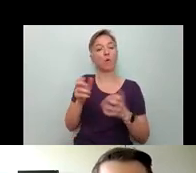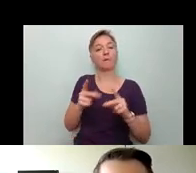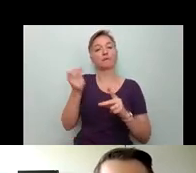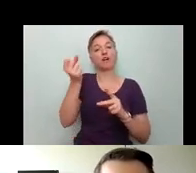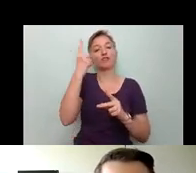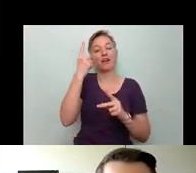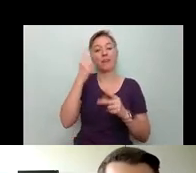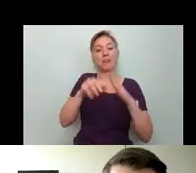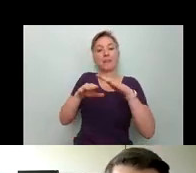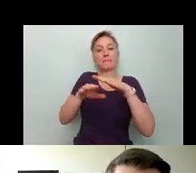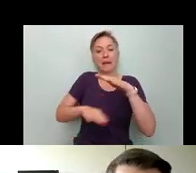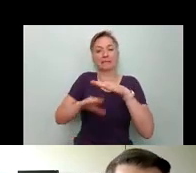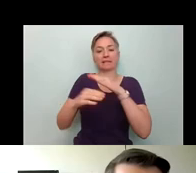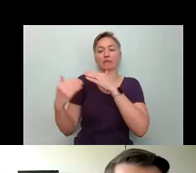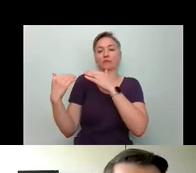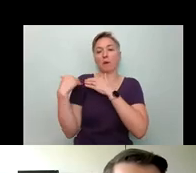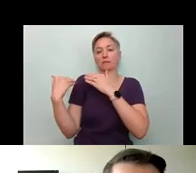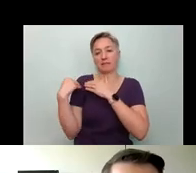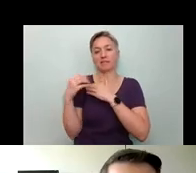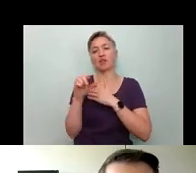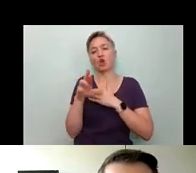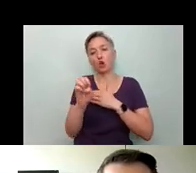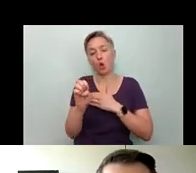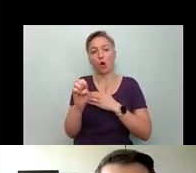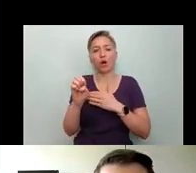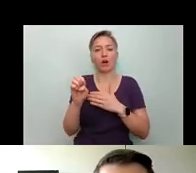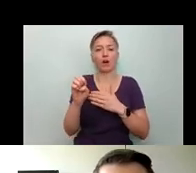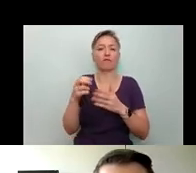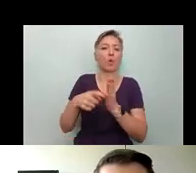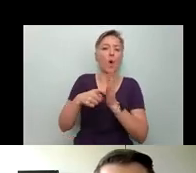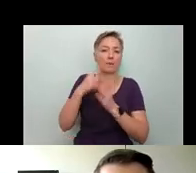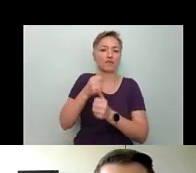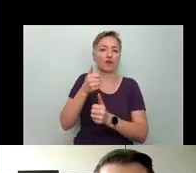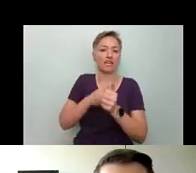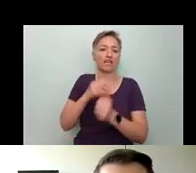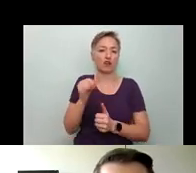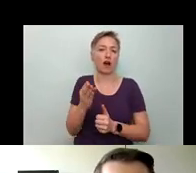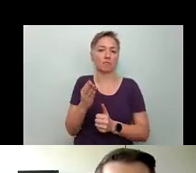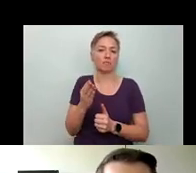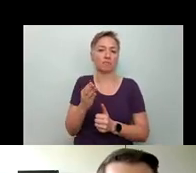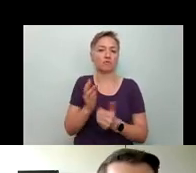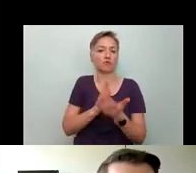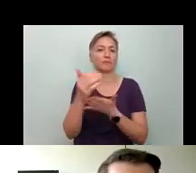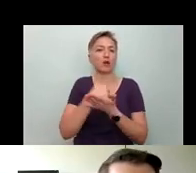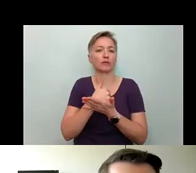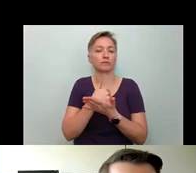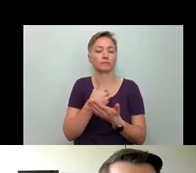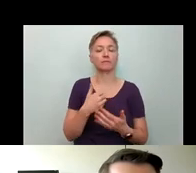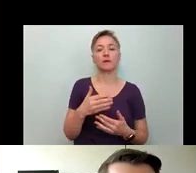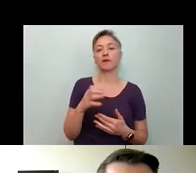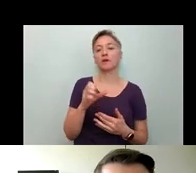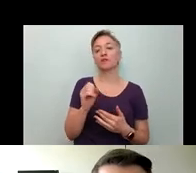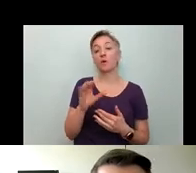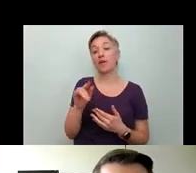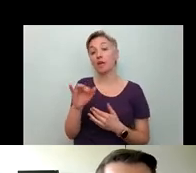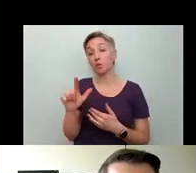the foundational responsibilities and requirements for every job up front. And so that tool